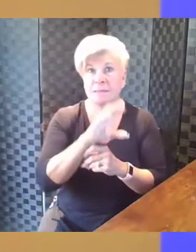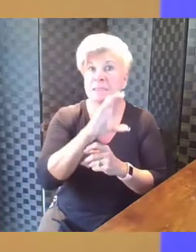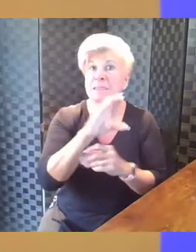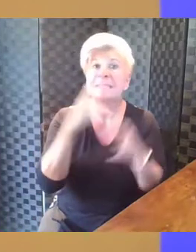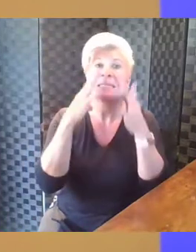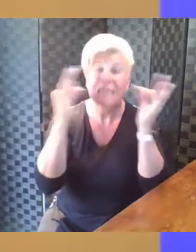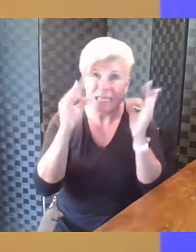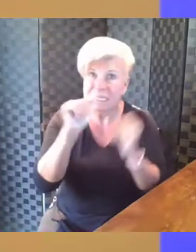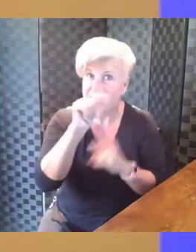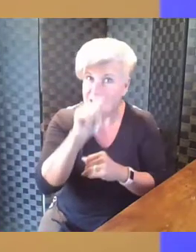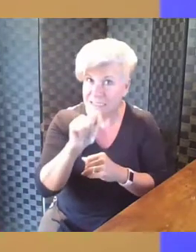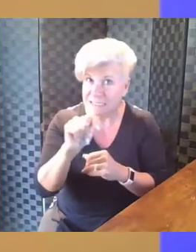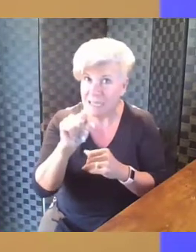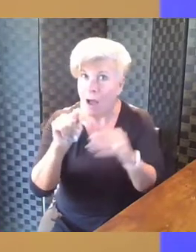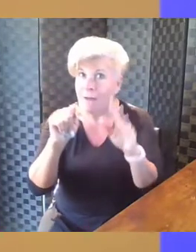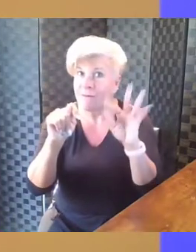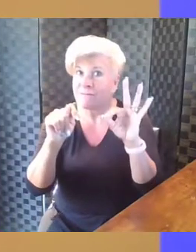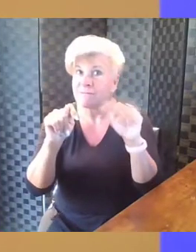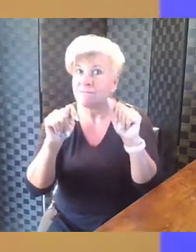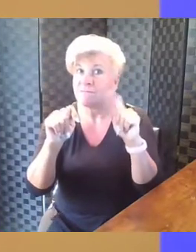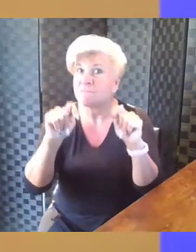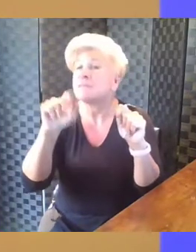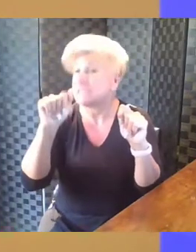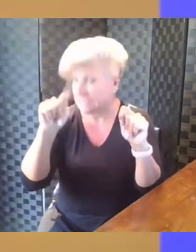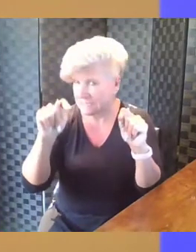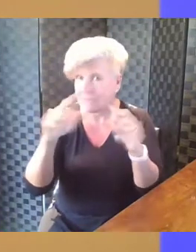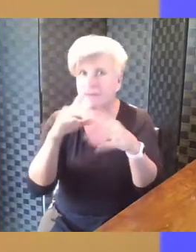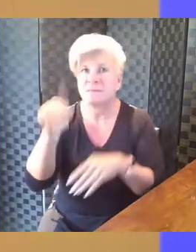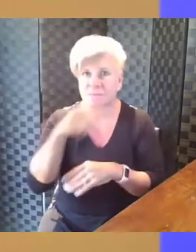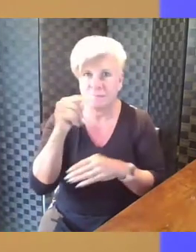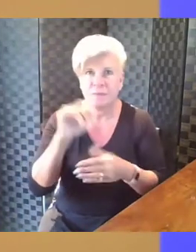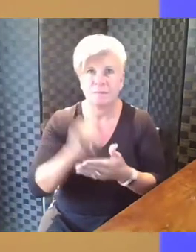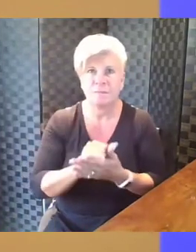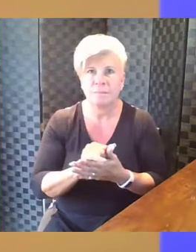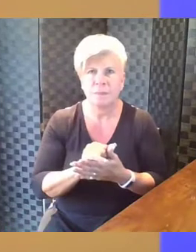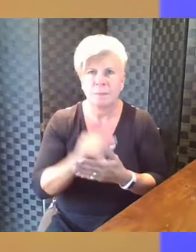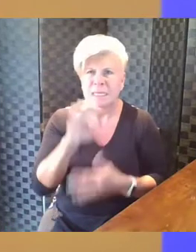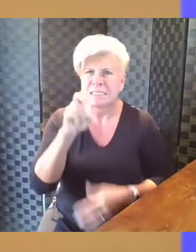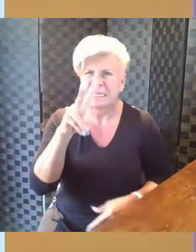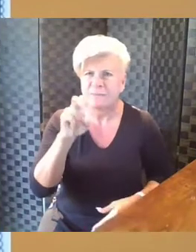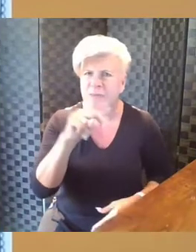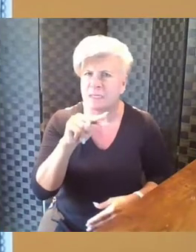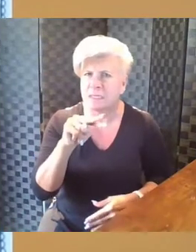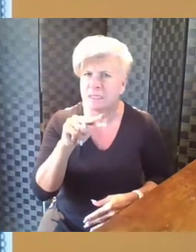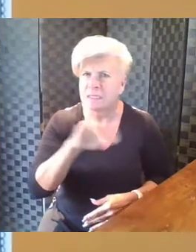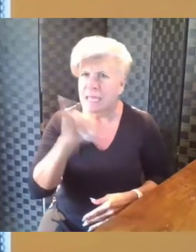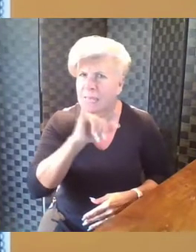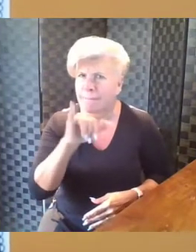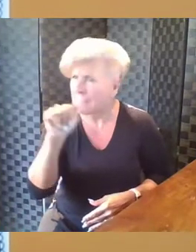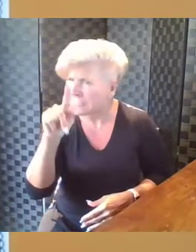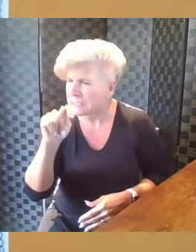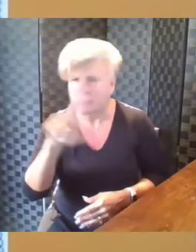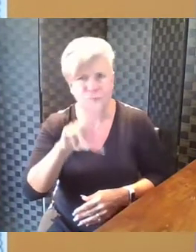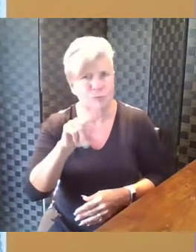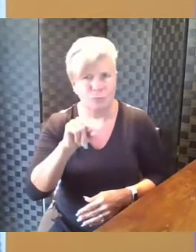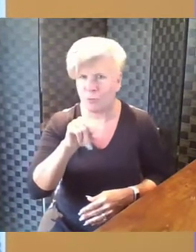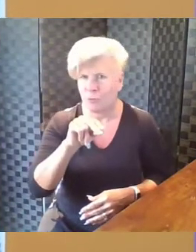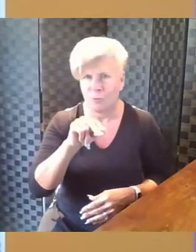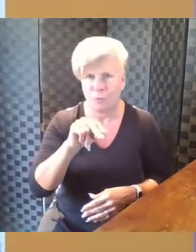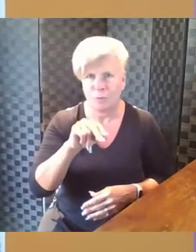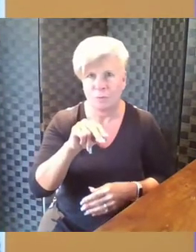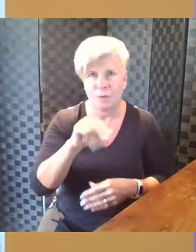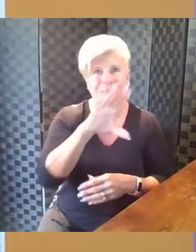again. Cat, fat. What about even? Does even rhyme? No, I had a cat who